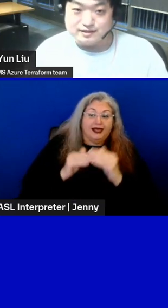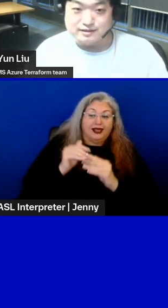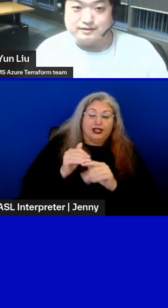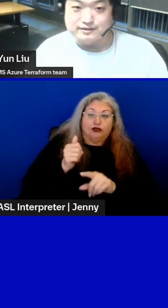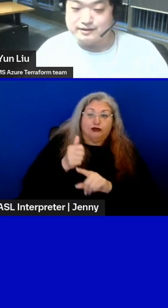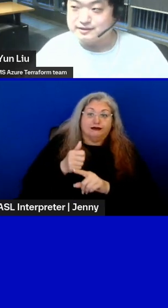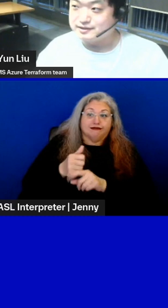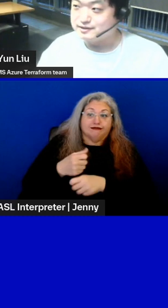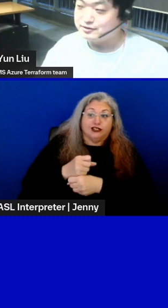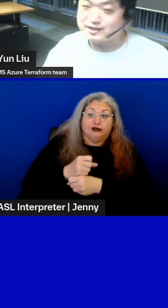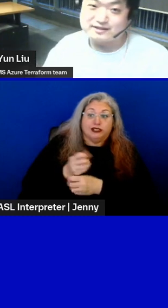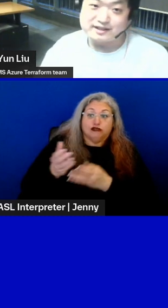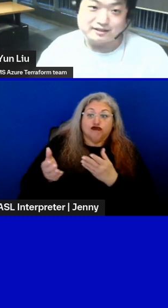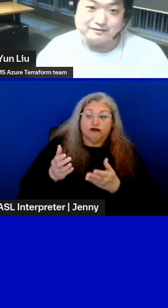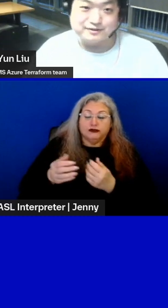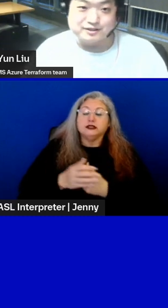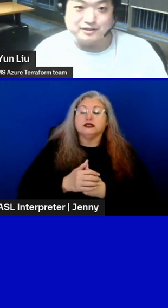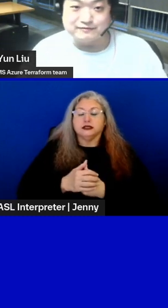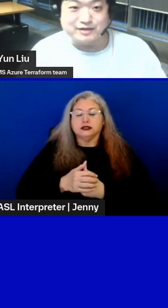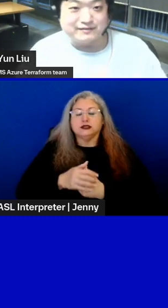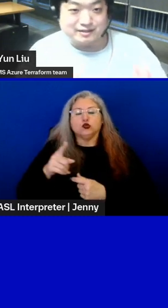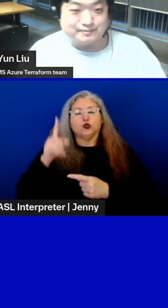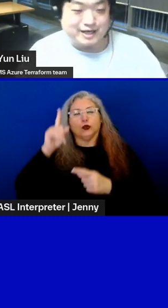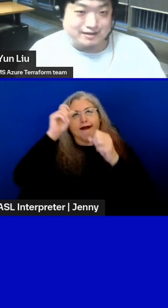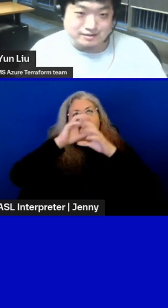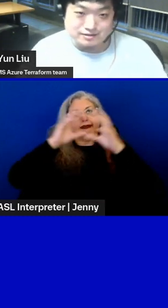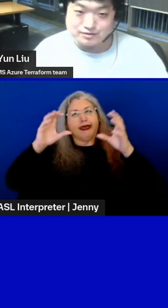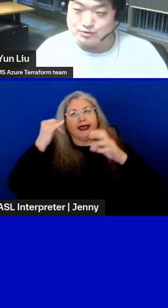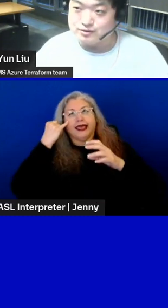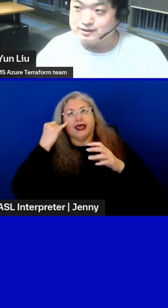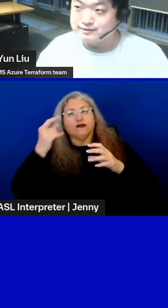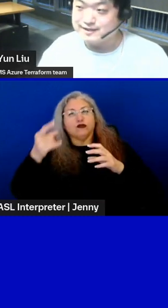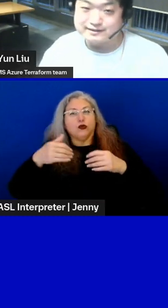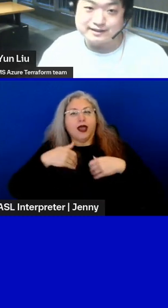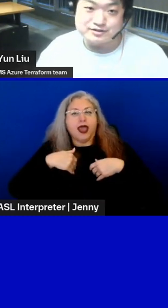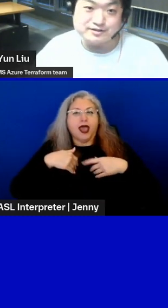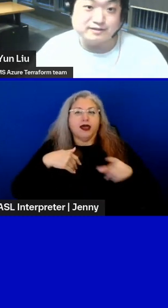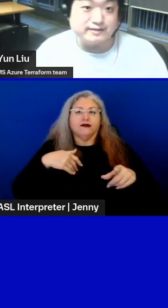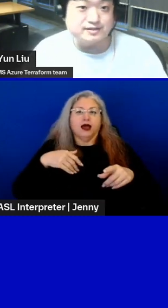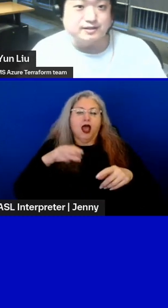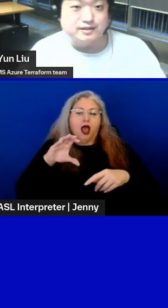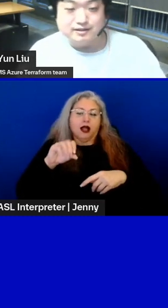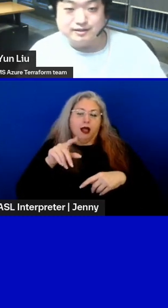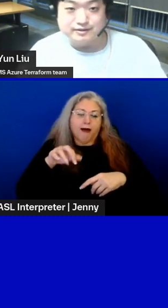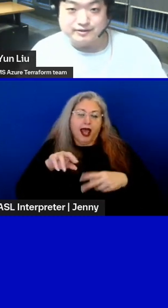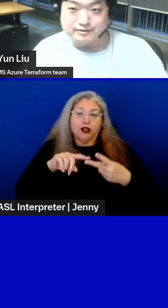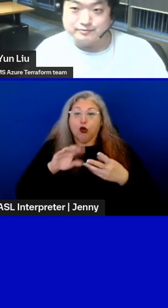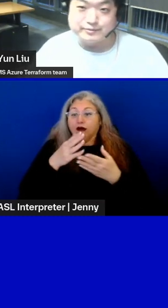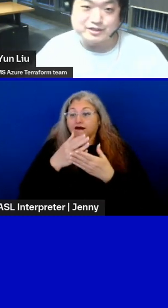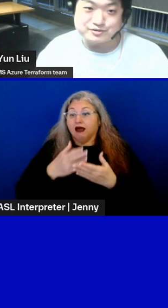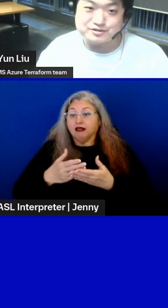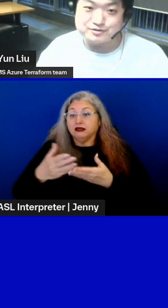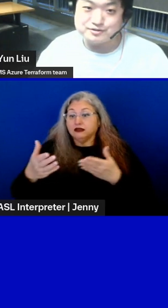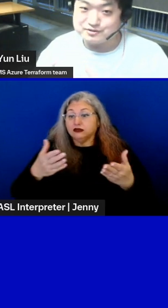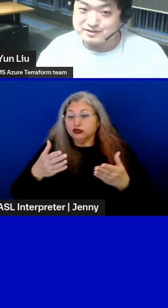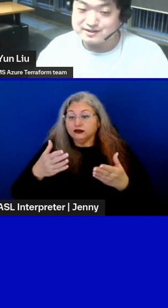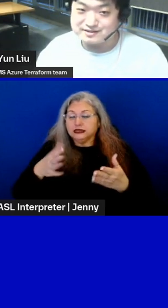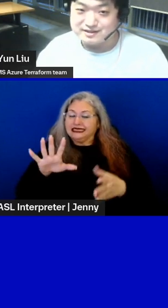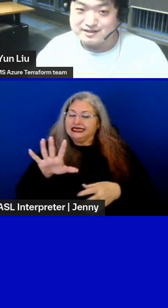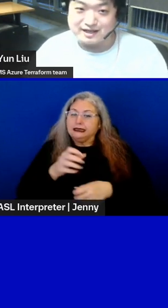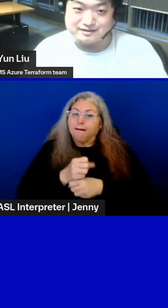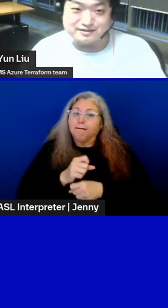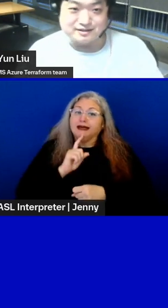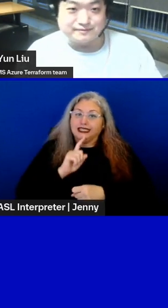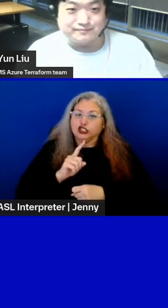service. You can think of if you have a compiler or a validation service, uh, make sure to use